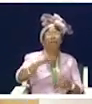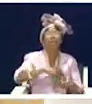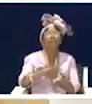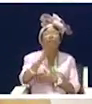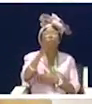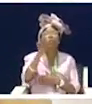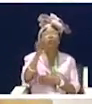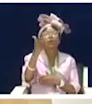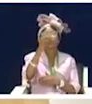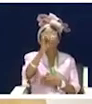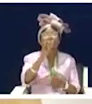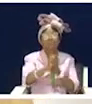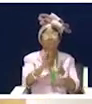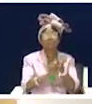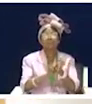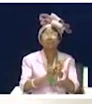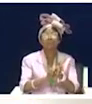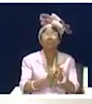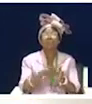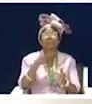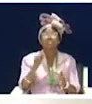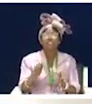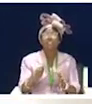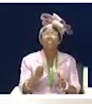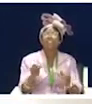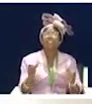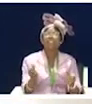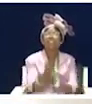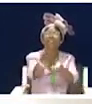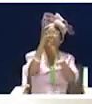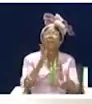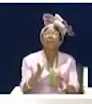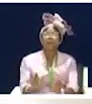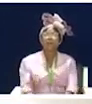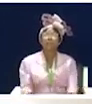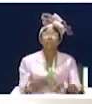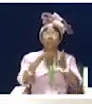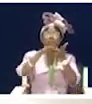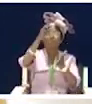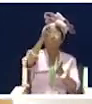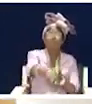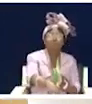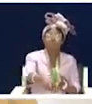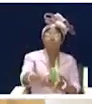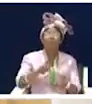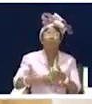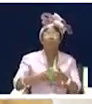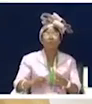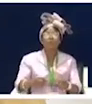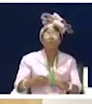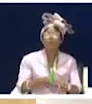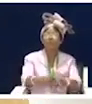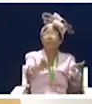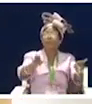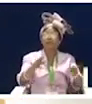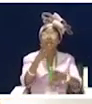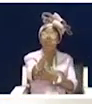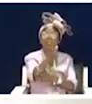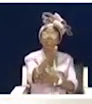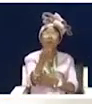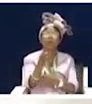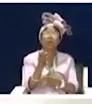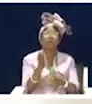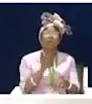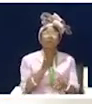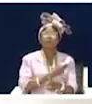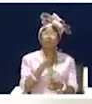Fulani herdsmen jumped to the road and three of us were kidnapped from the vehicle and